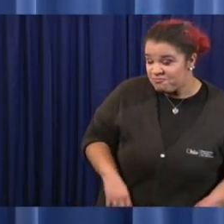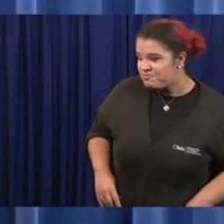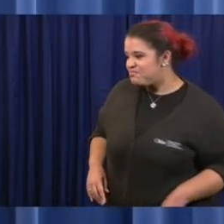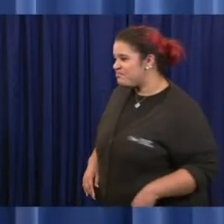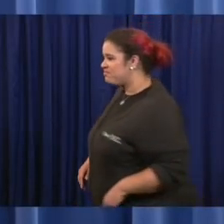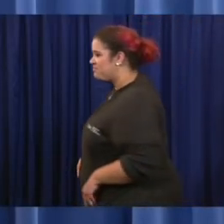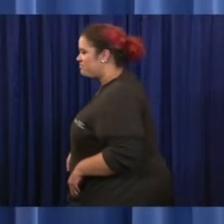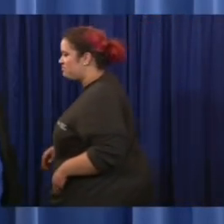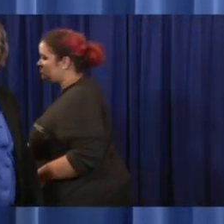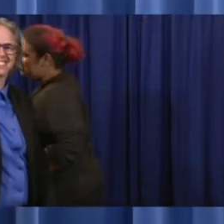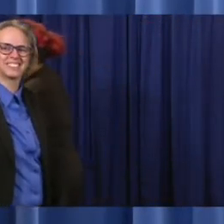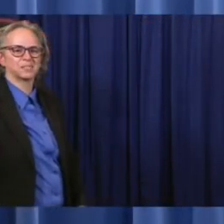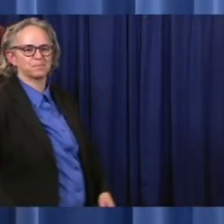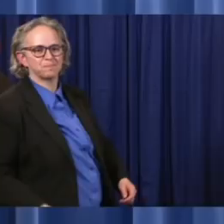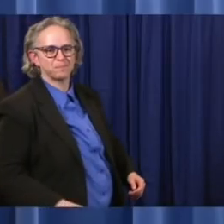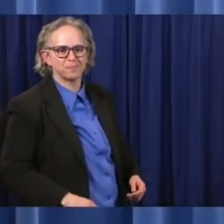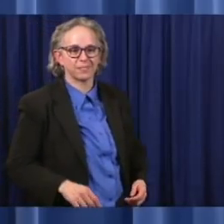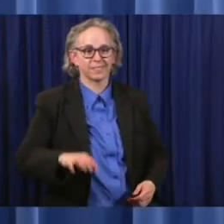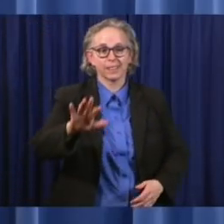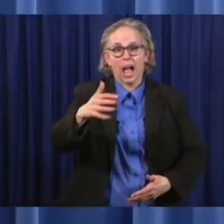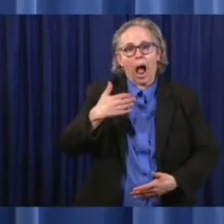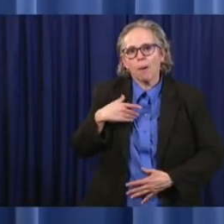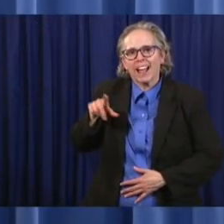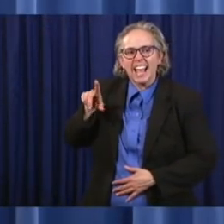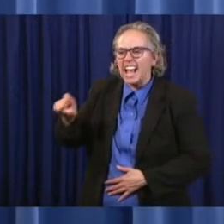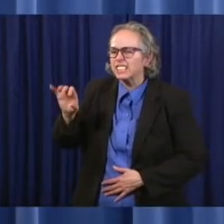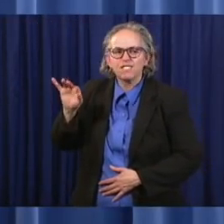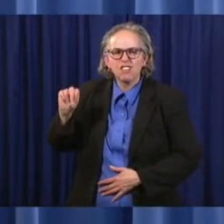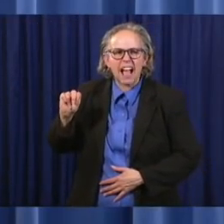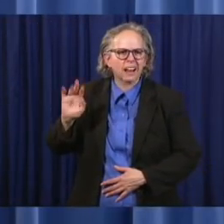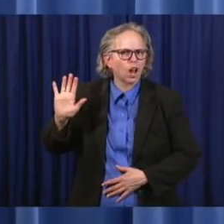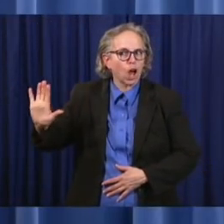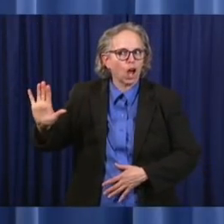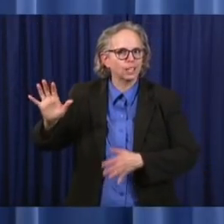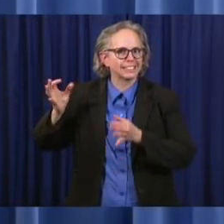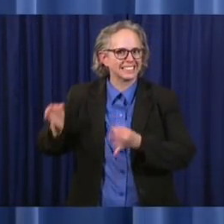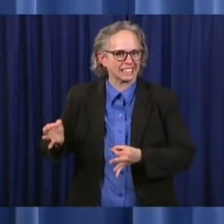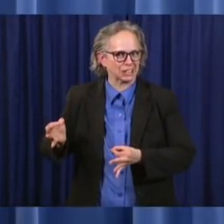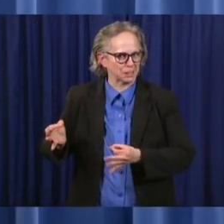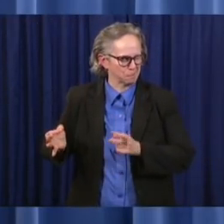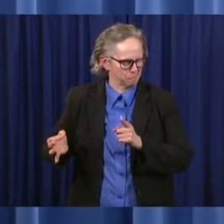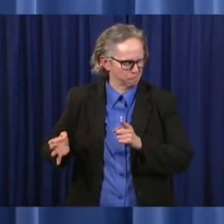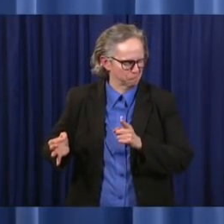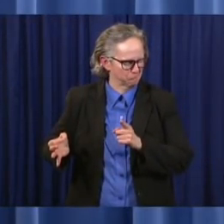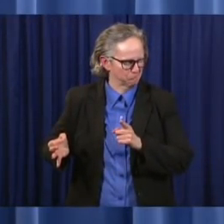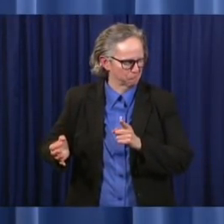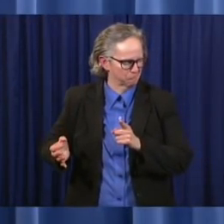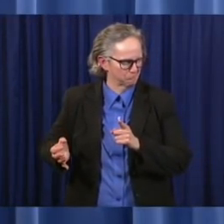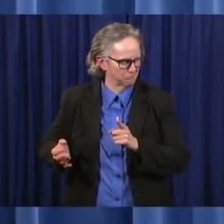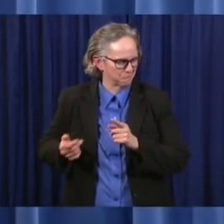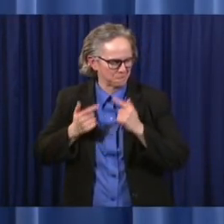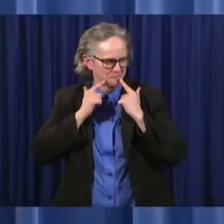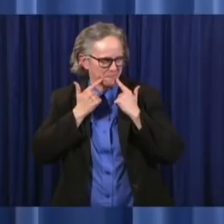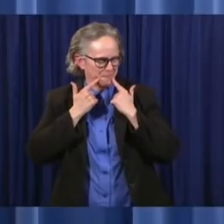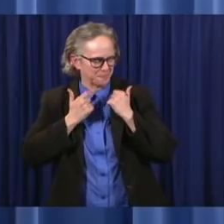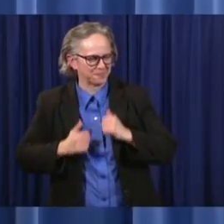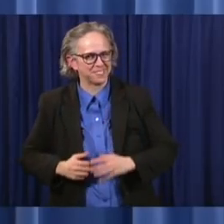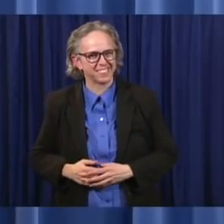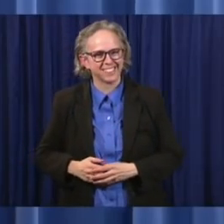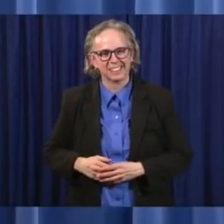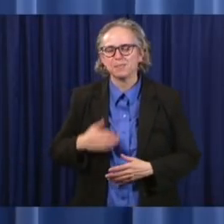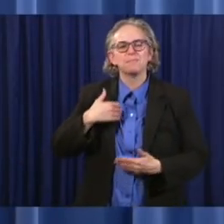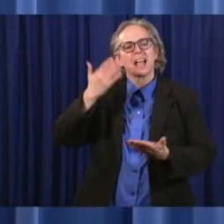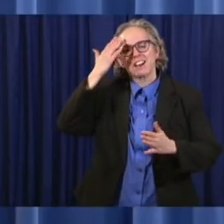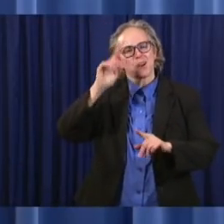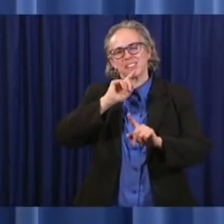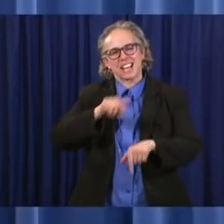I will ask Fran. That will be a Fran call. Fran, so I don't know the answer to